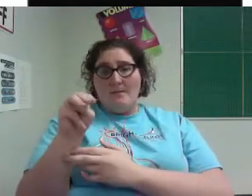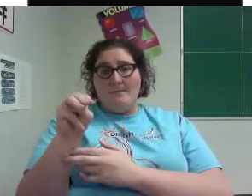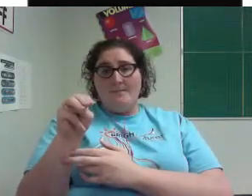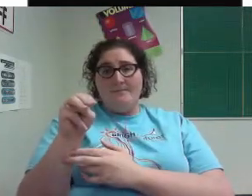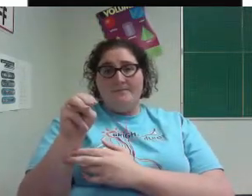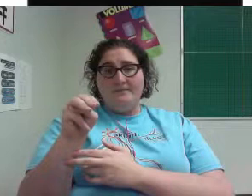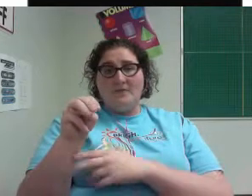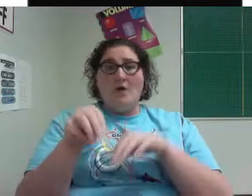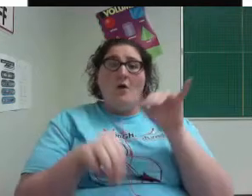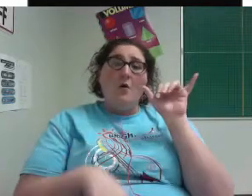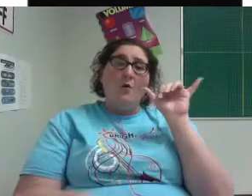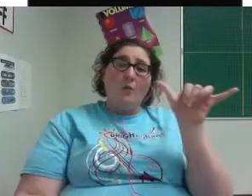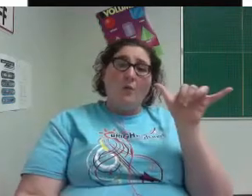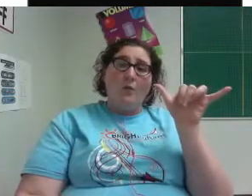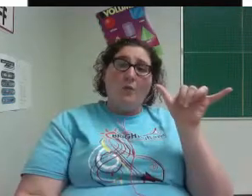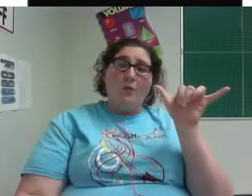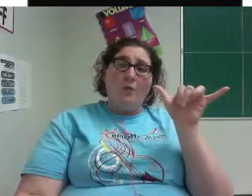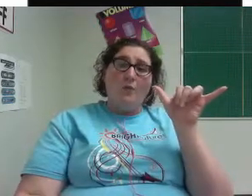M.